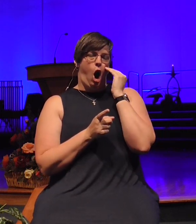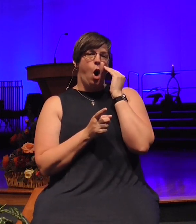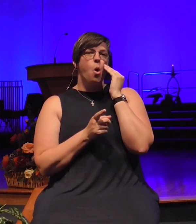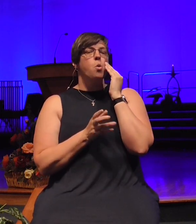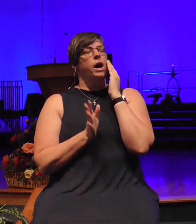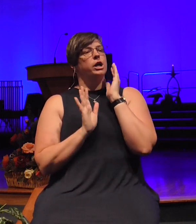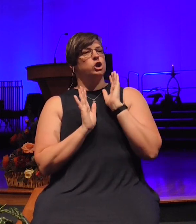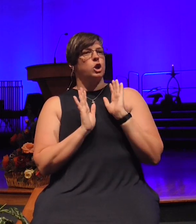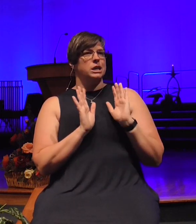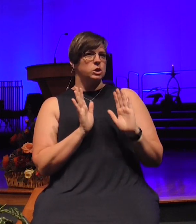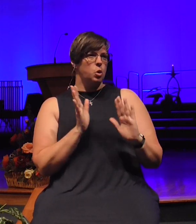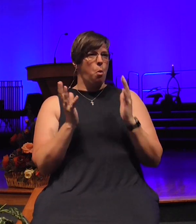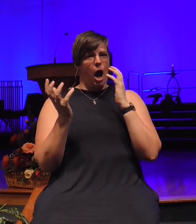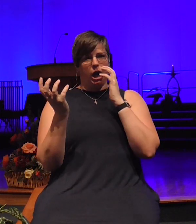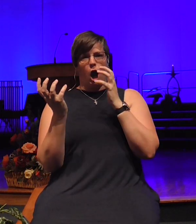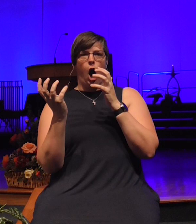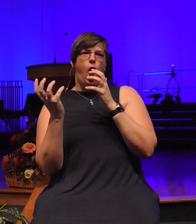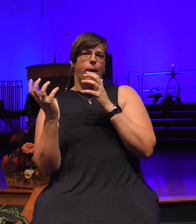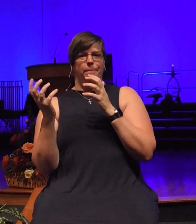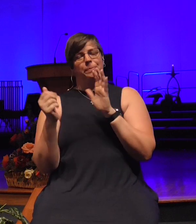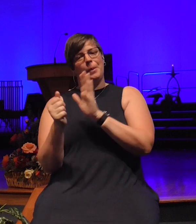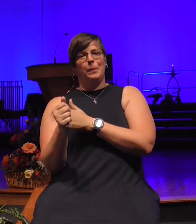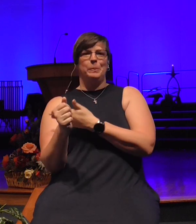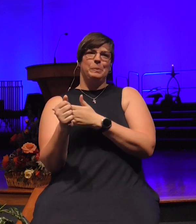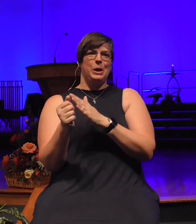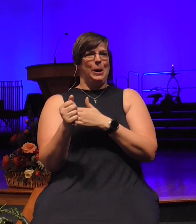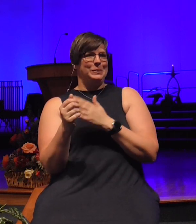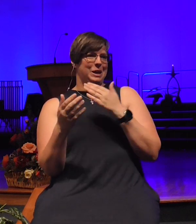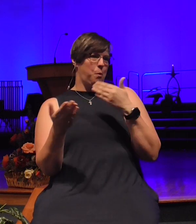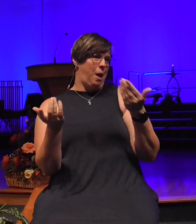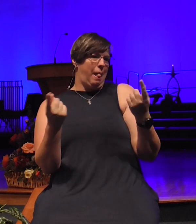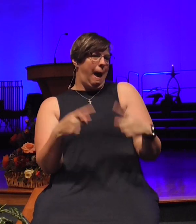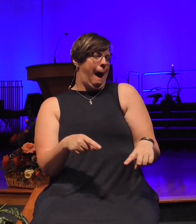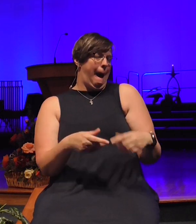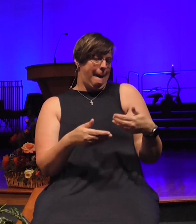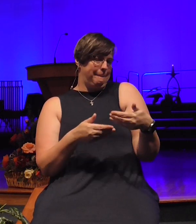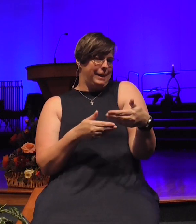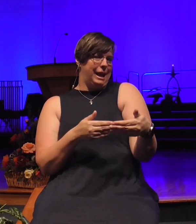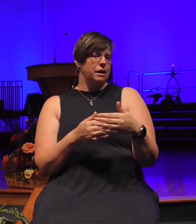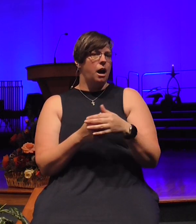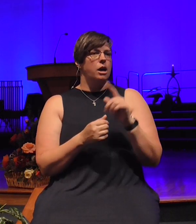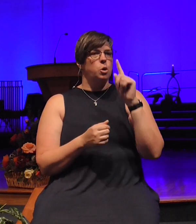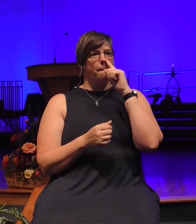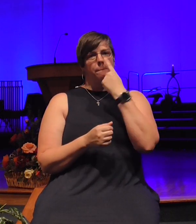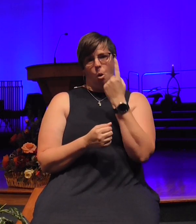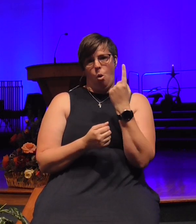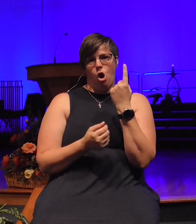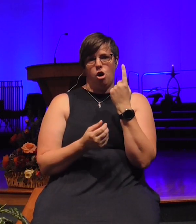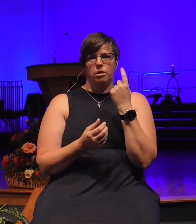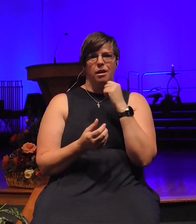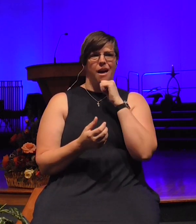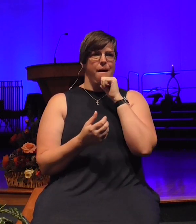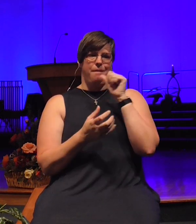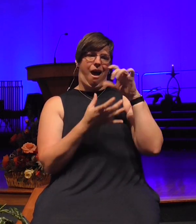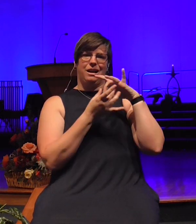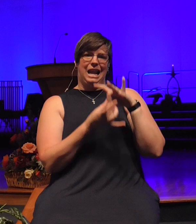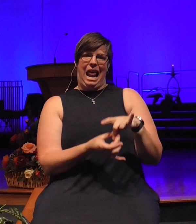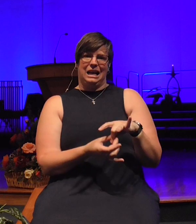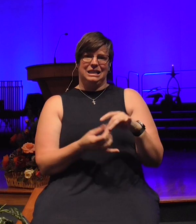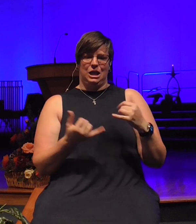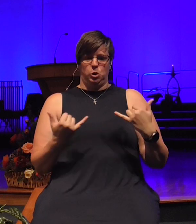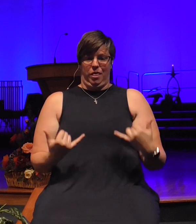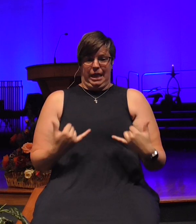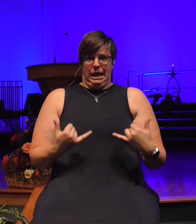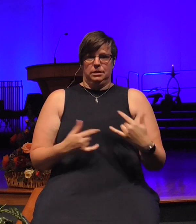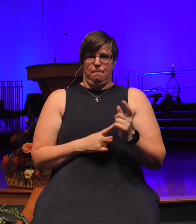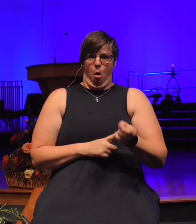know just what harmony is going to come next. Right? And so you're bored of it. It no longer connects you to the